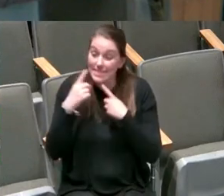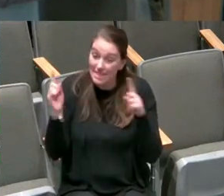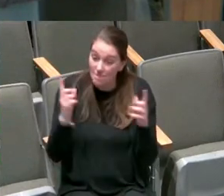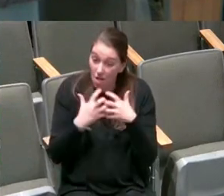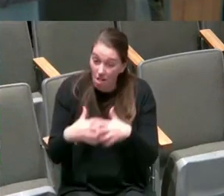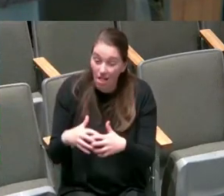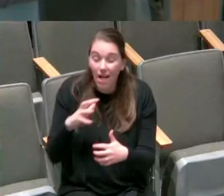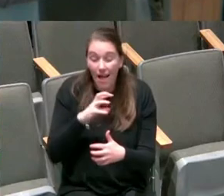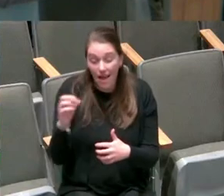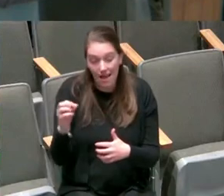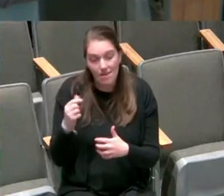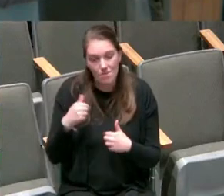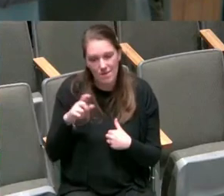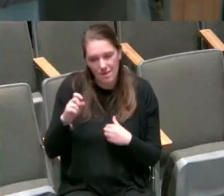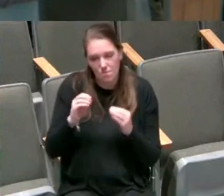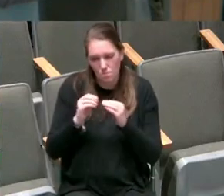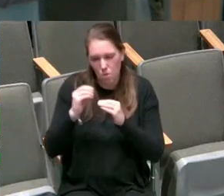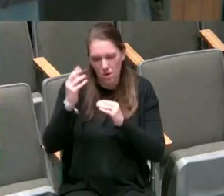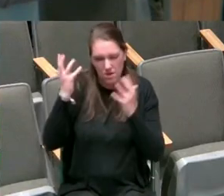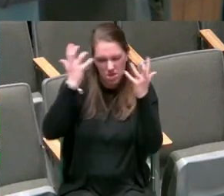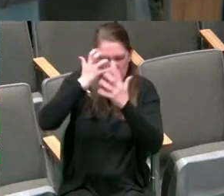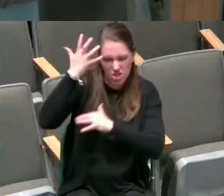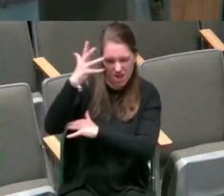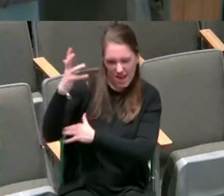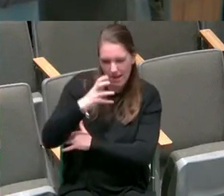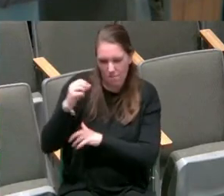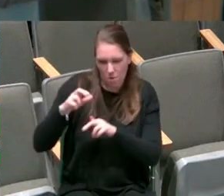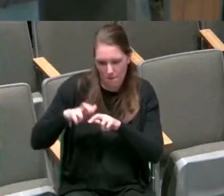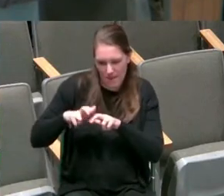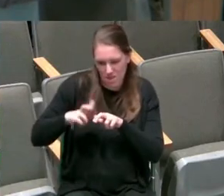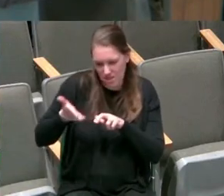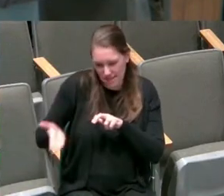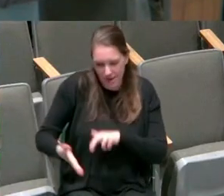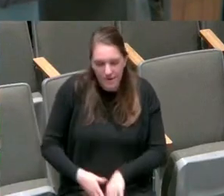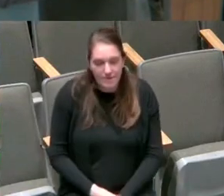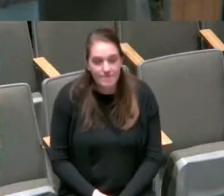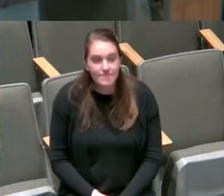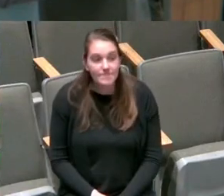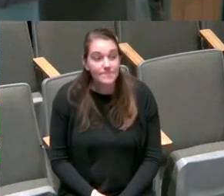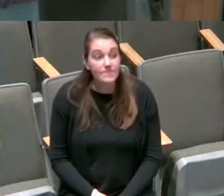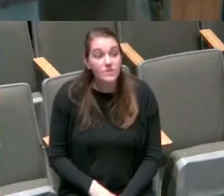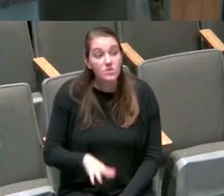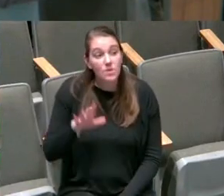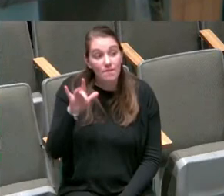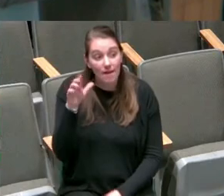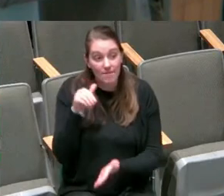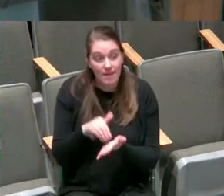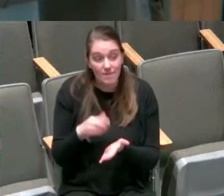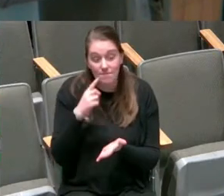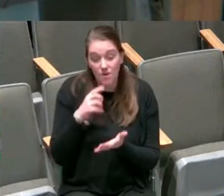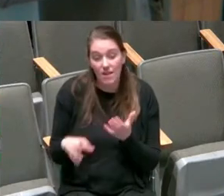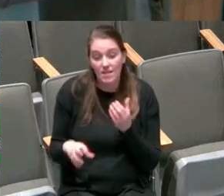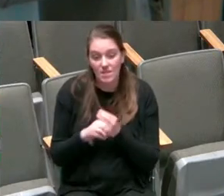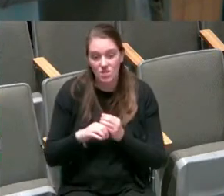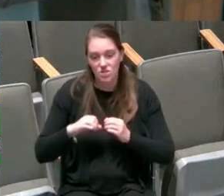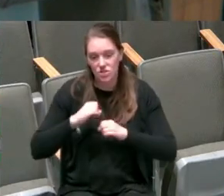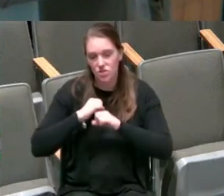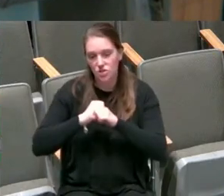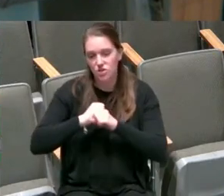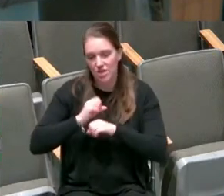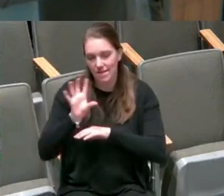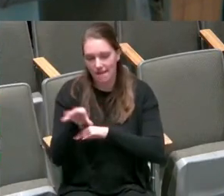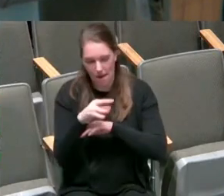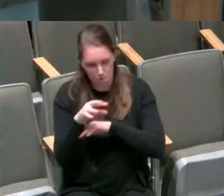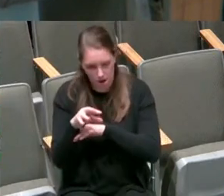and we need some more shade and more benches over there uh twenty five thousand dollars for additional security cameras